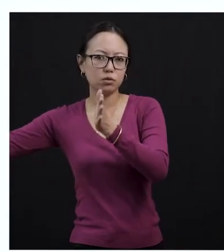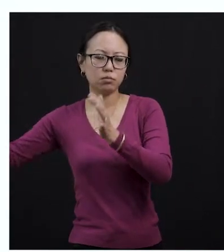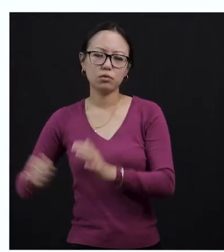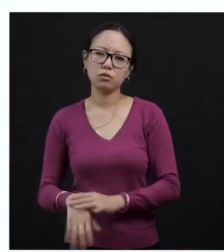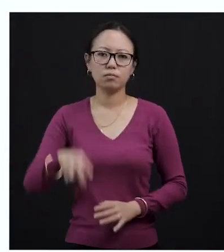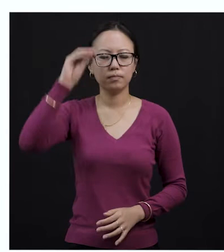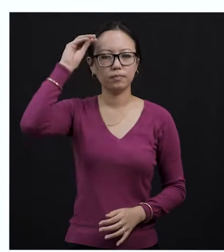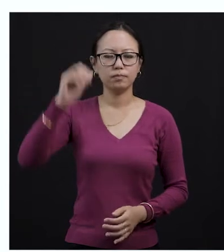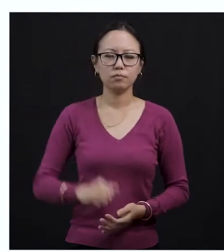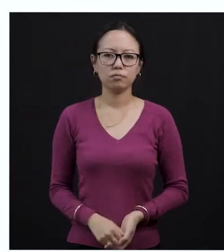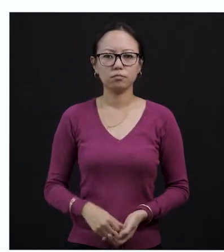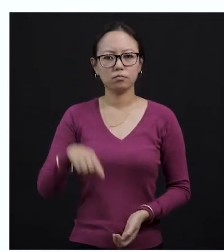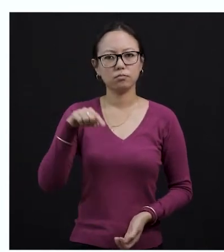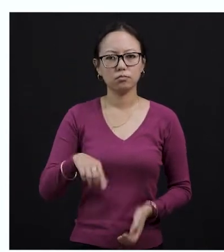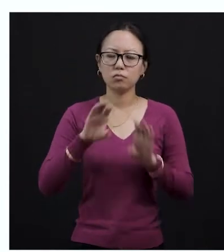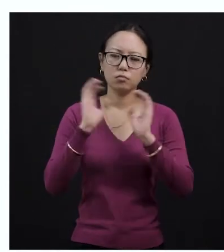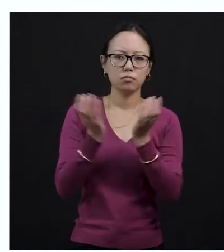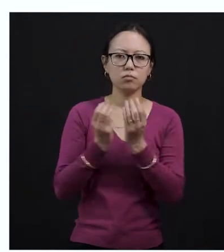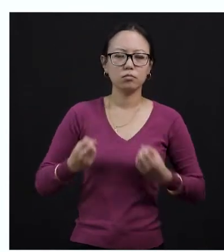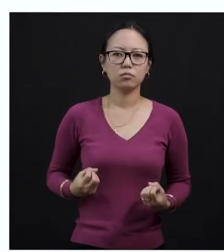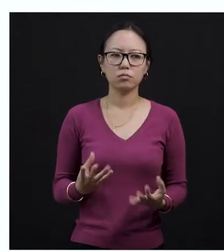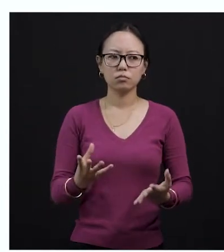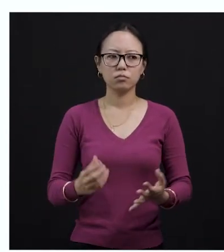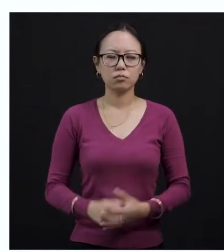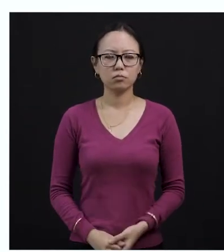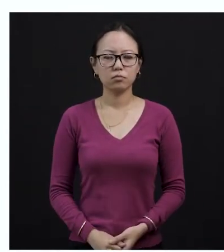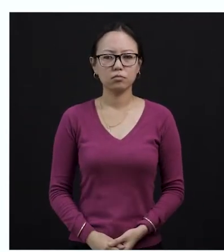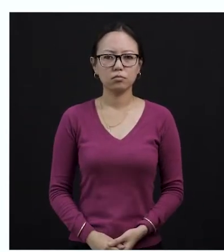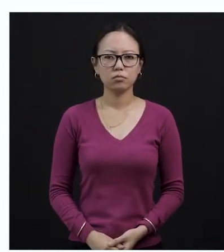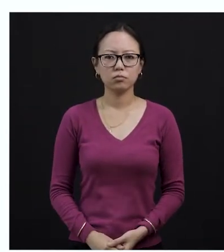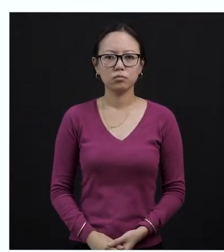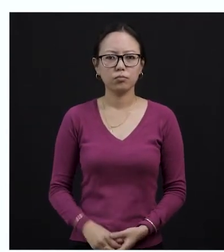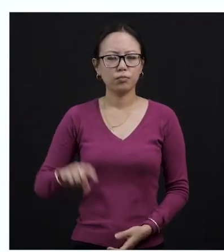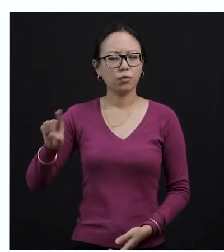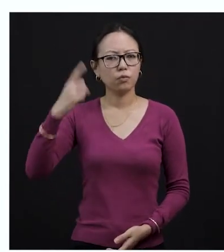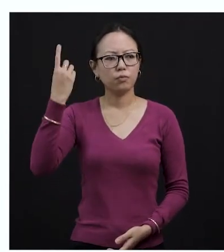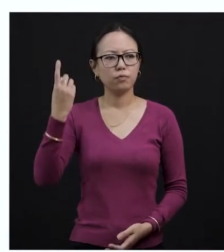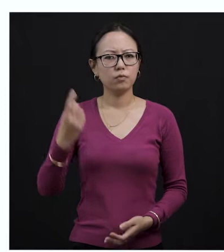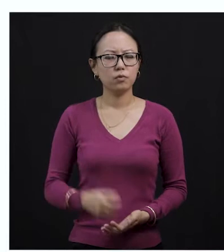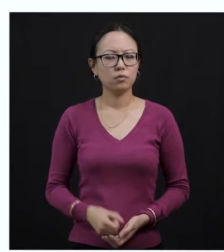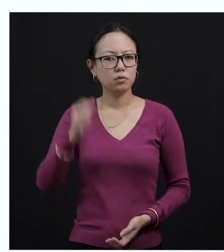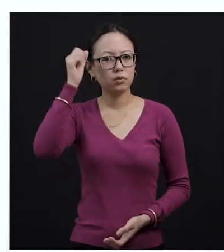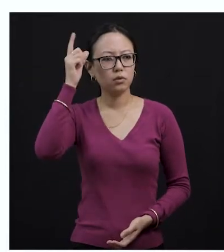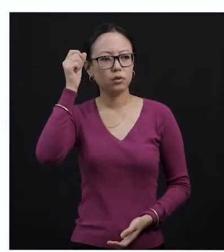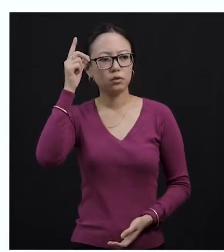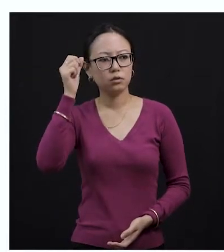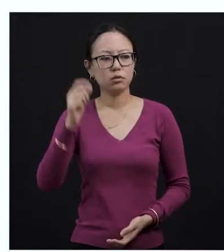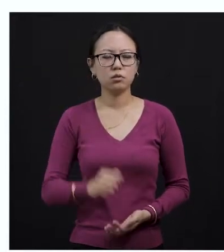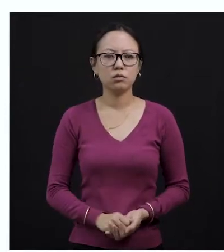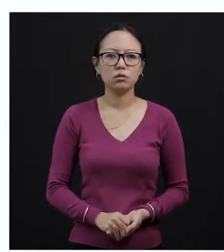Now, let's begin with our class today. Now, first thing we have to understand is place